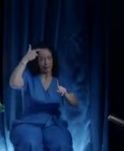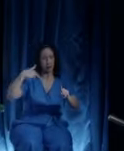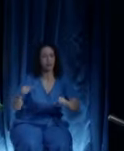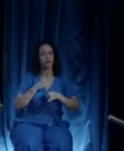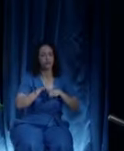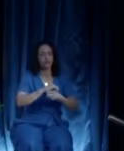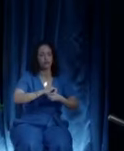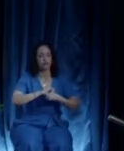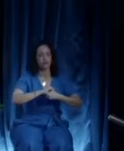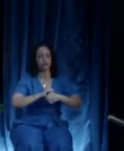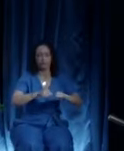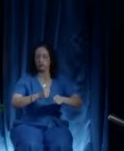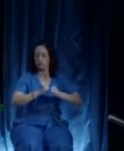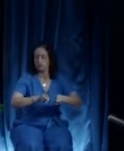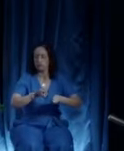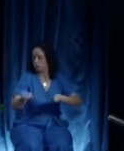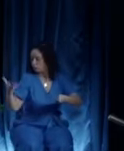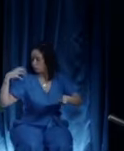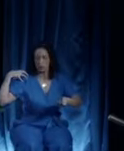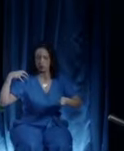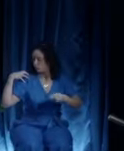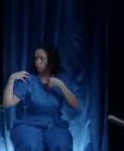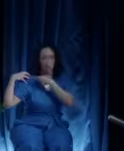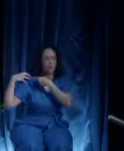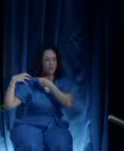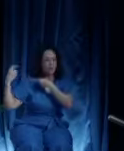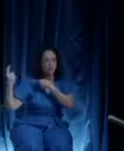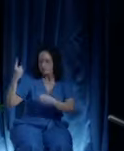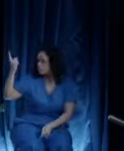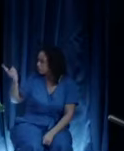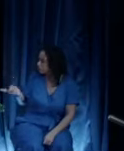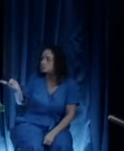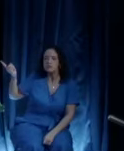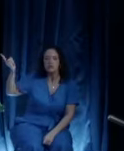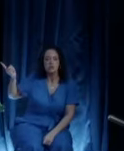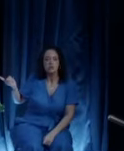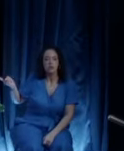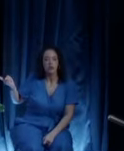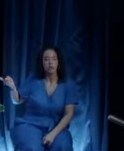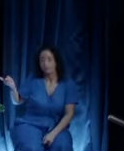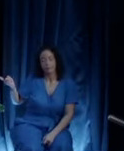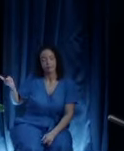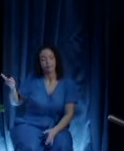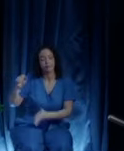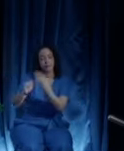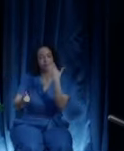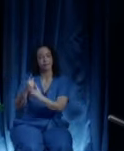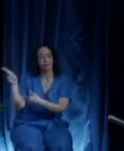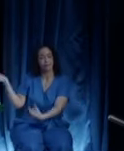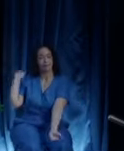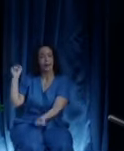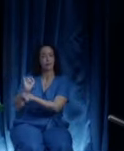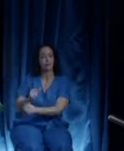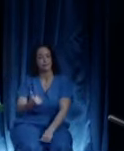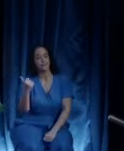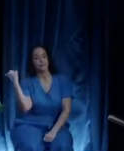also get, you know, it's not so much the young man. Well, he does end up in the Fleet prison, but the backers are the ones who